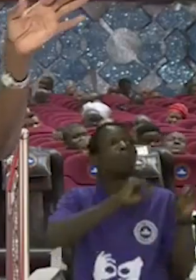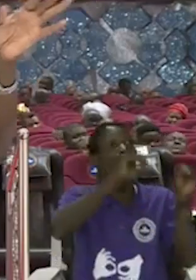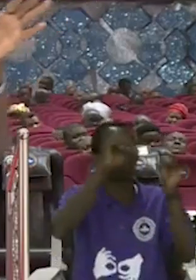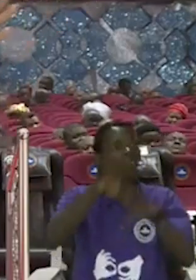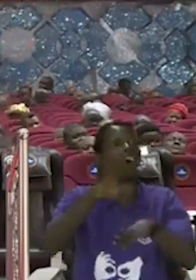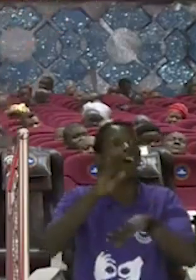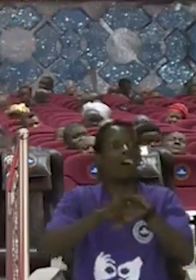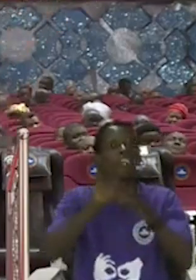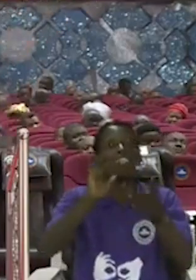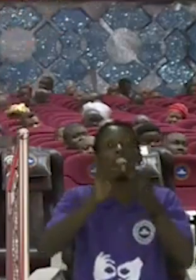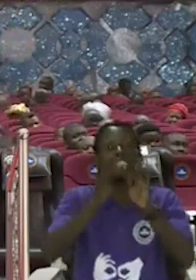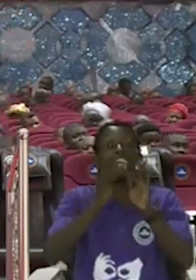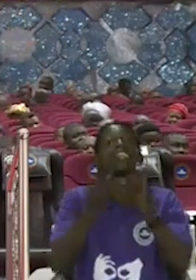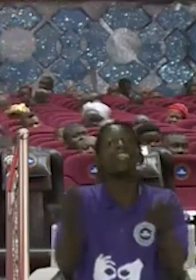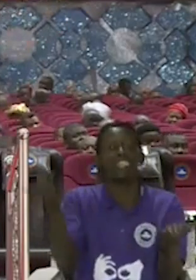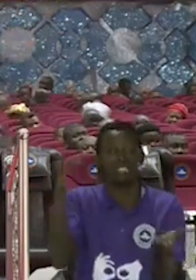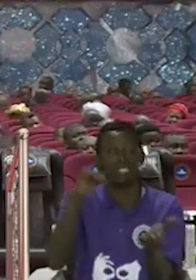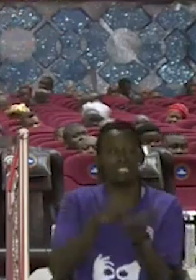again.